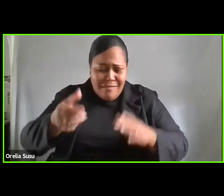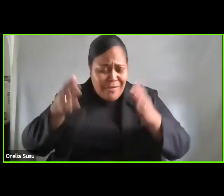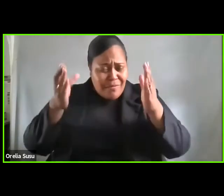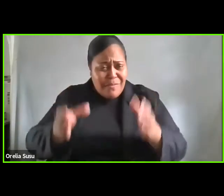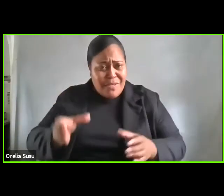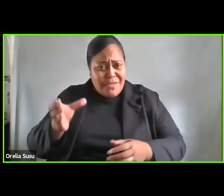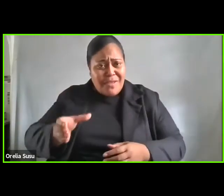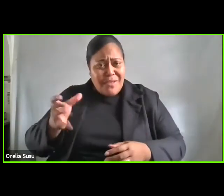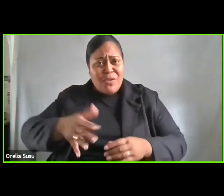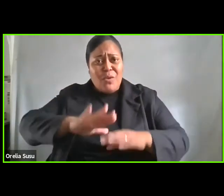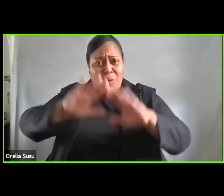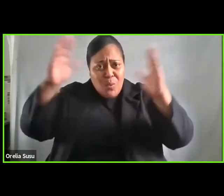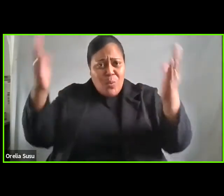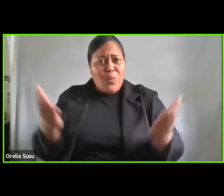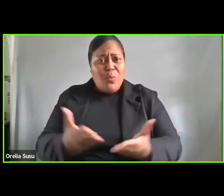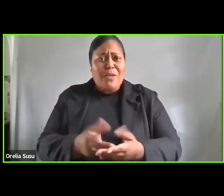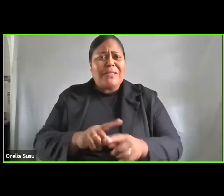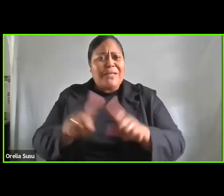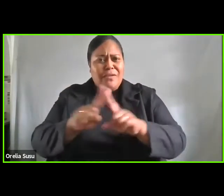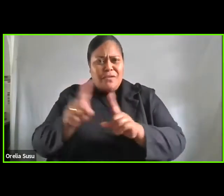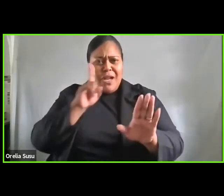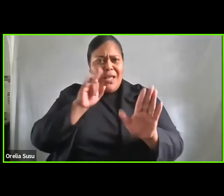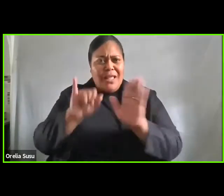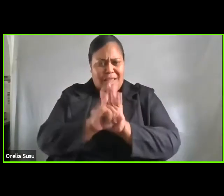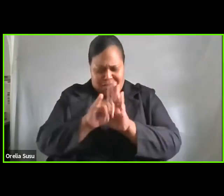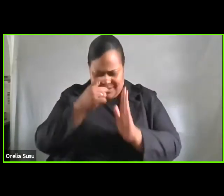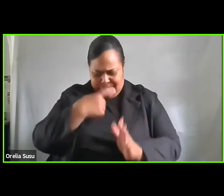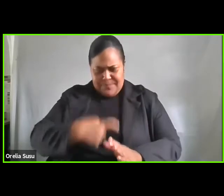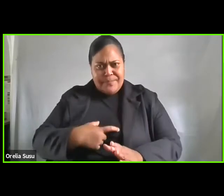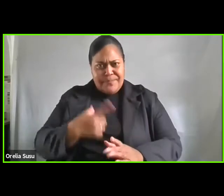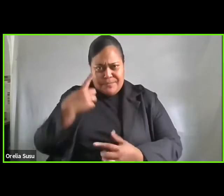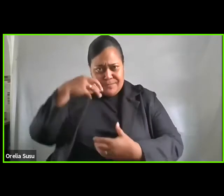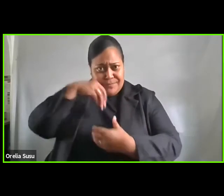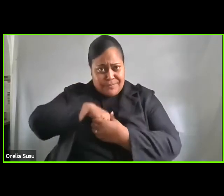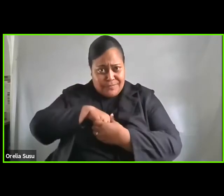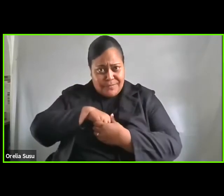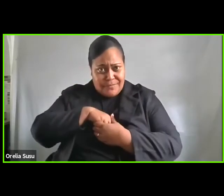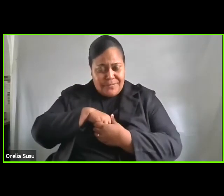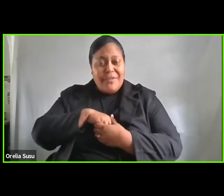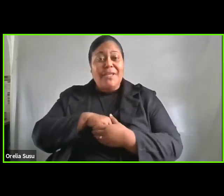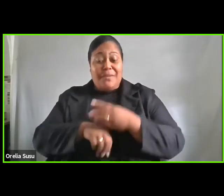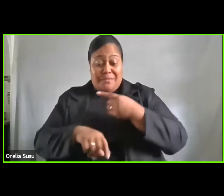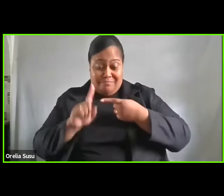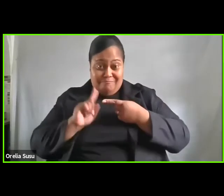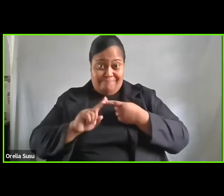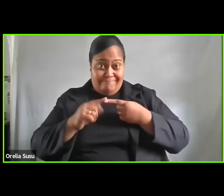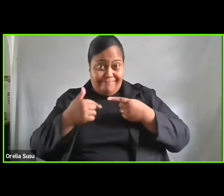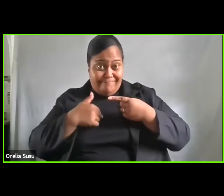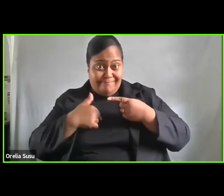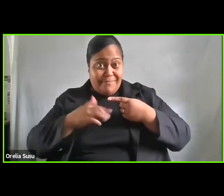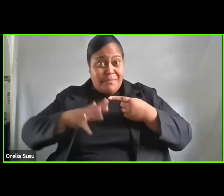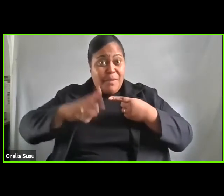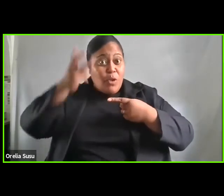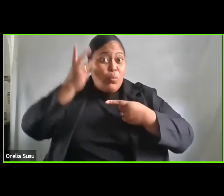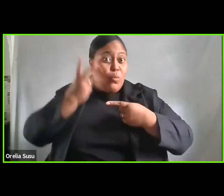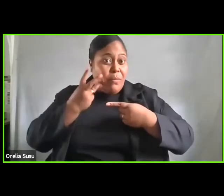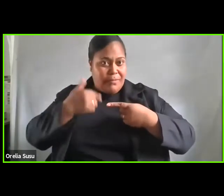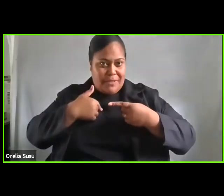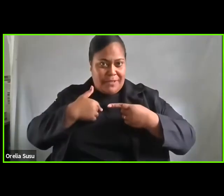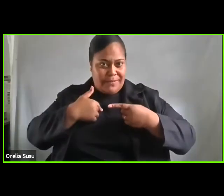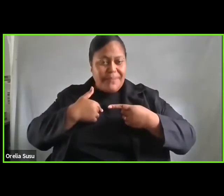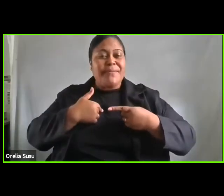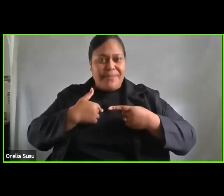so many different identities and they're all interlinked so for instance you might be a woman for instance who has a lot